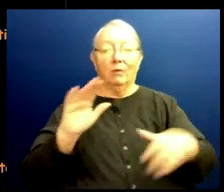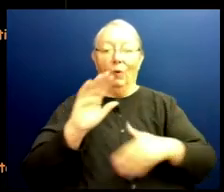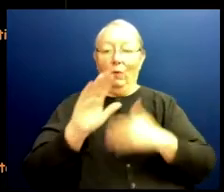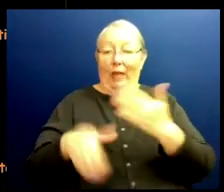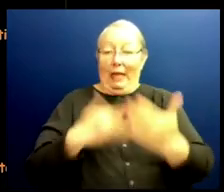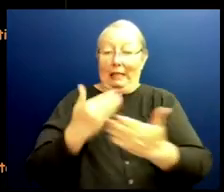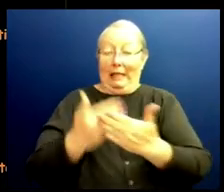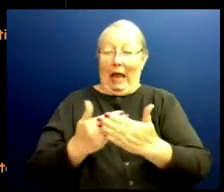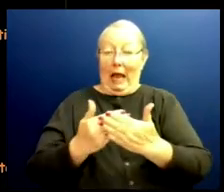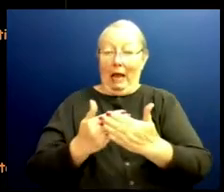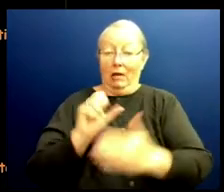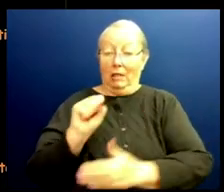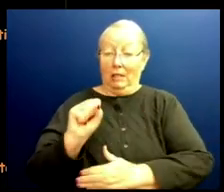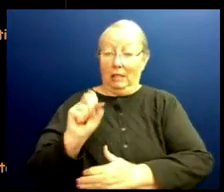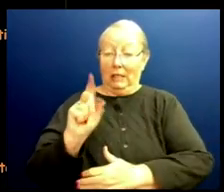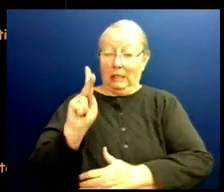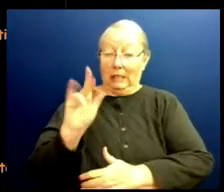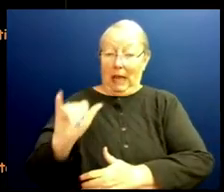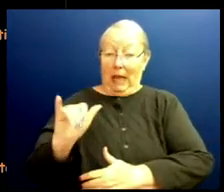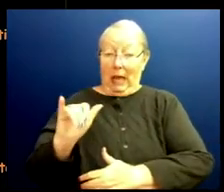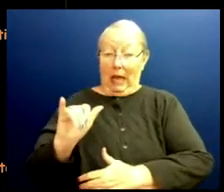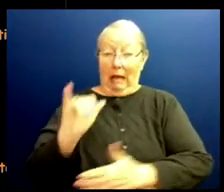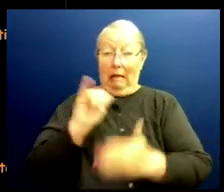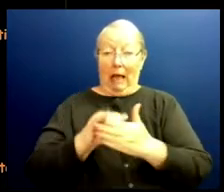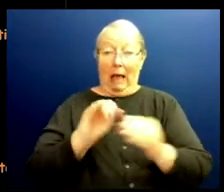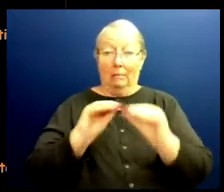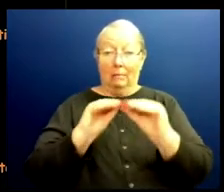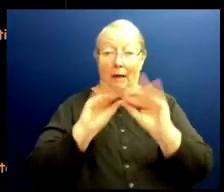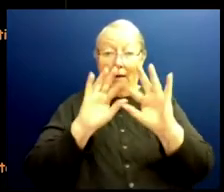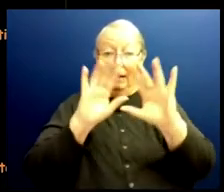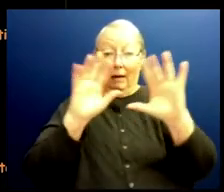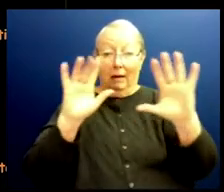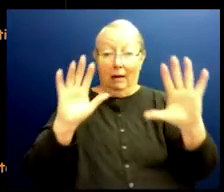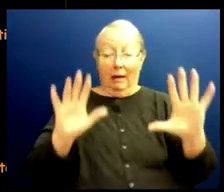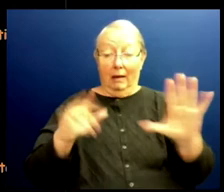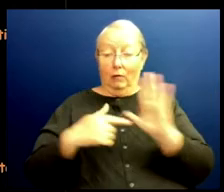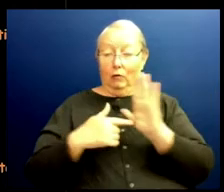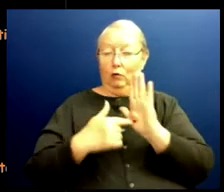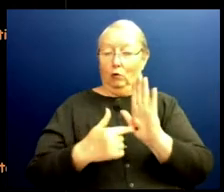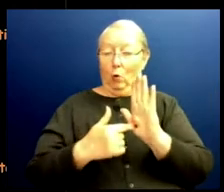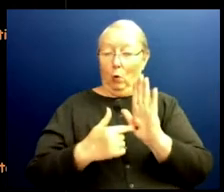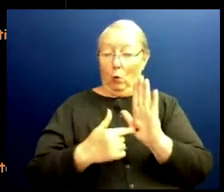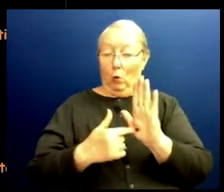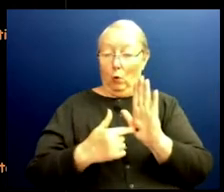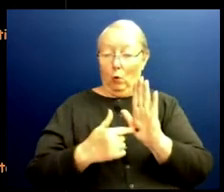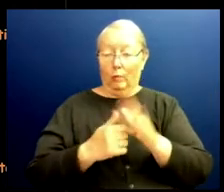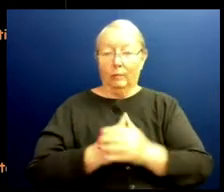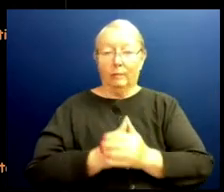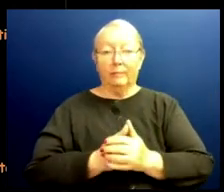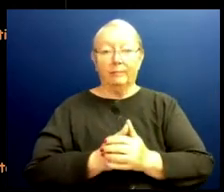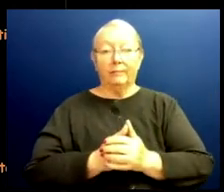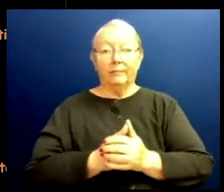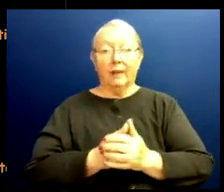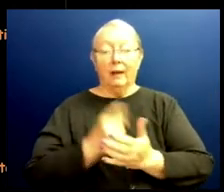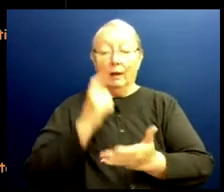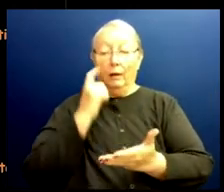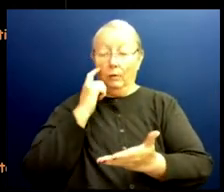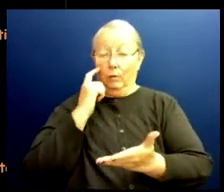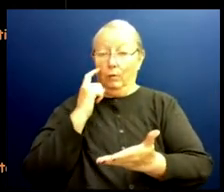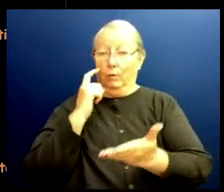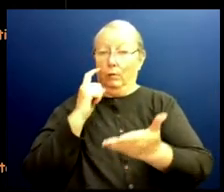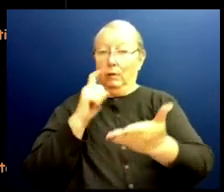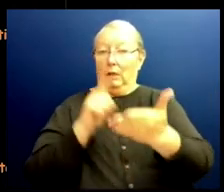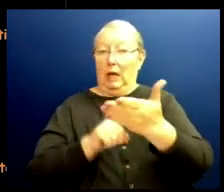this glow is shown. So its detection was a real triumph. And what's really